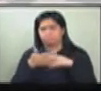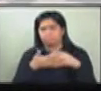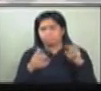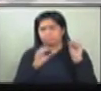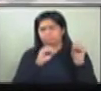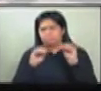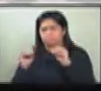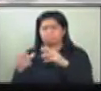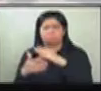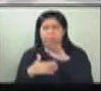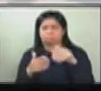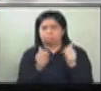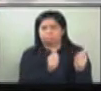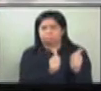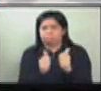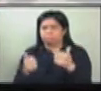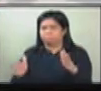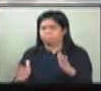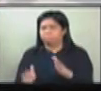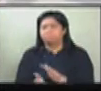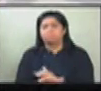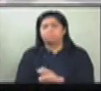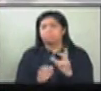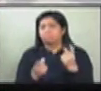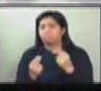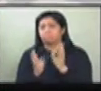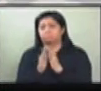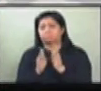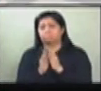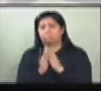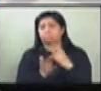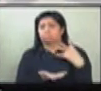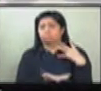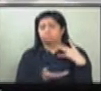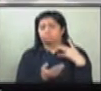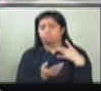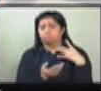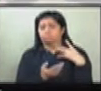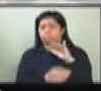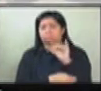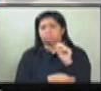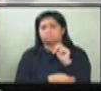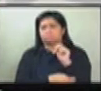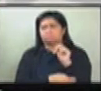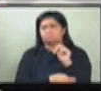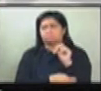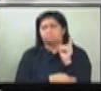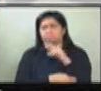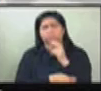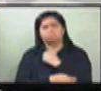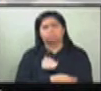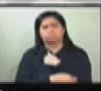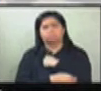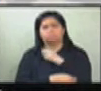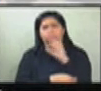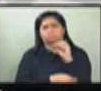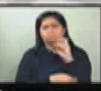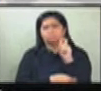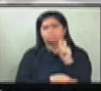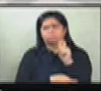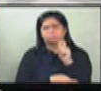place. Everything is in place. Okay. And so, we are doing a press. Just wait na lang. On January 7th, on the